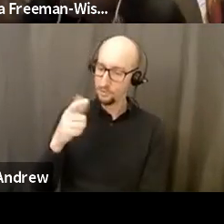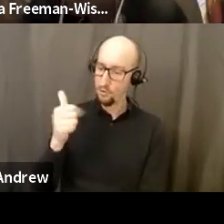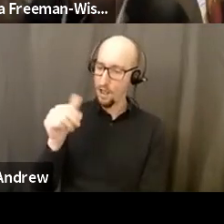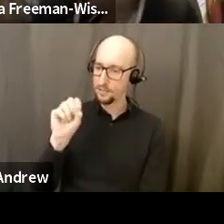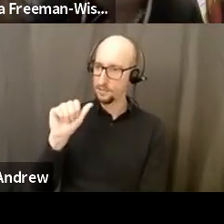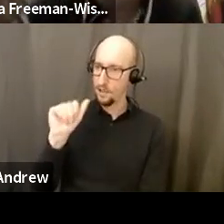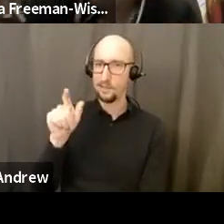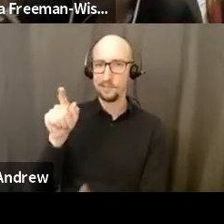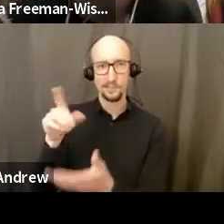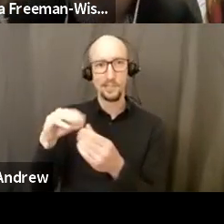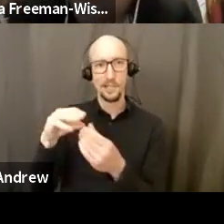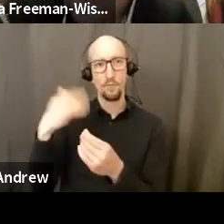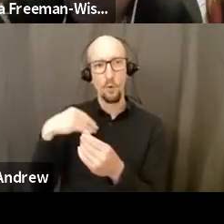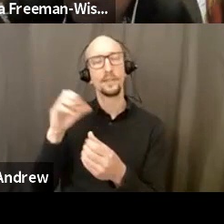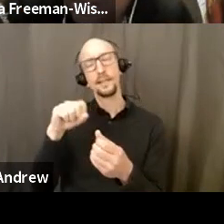you know, it will